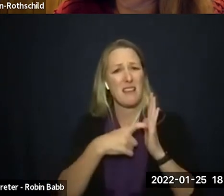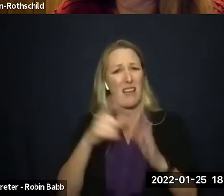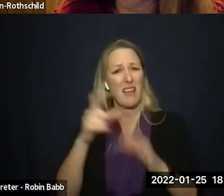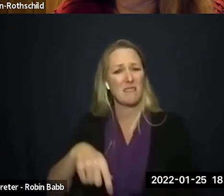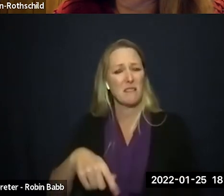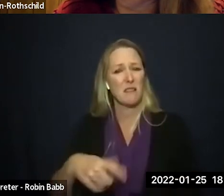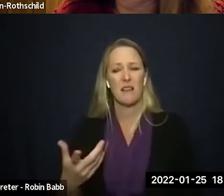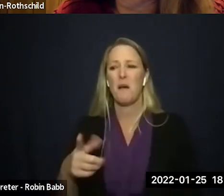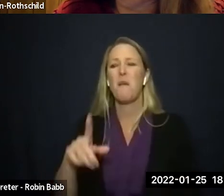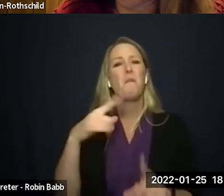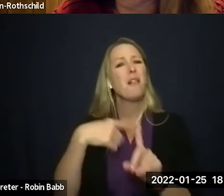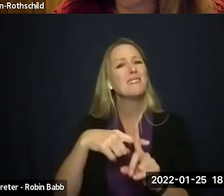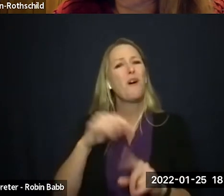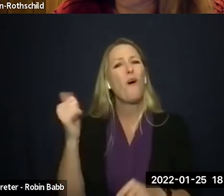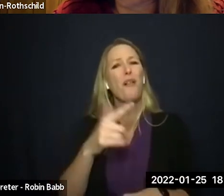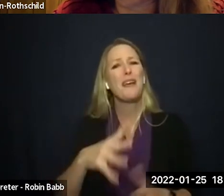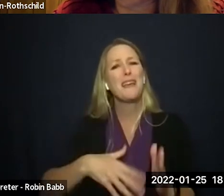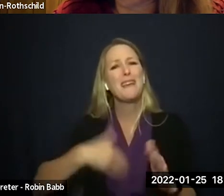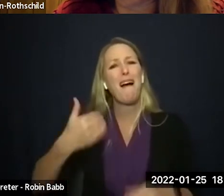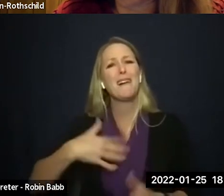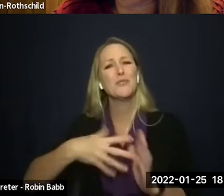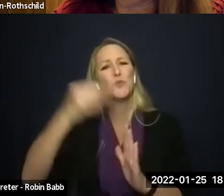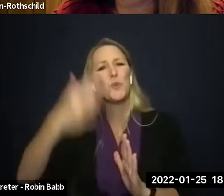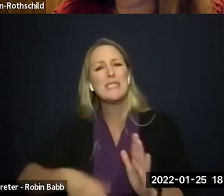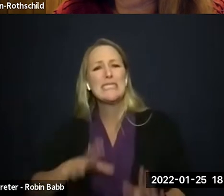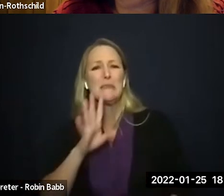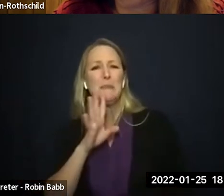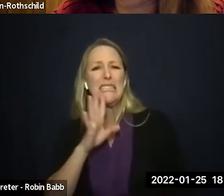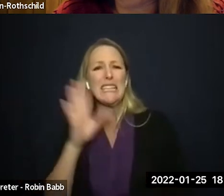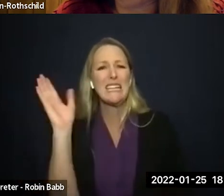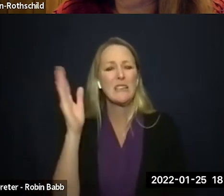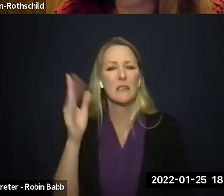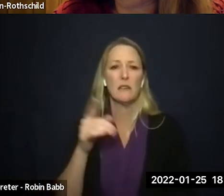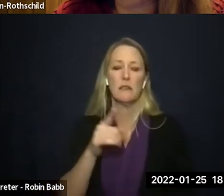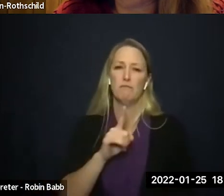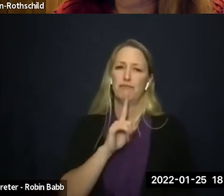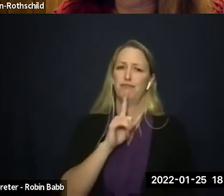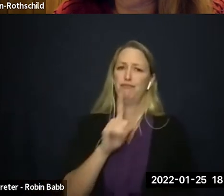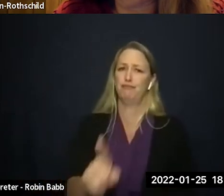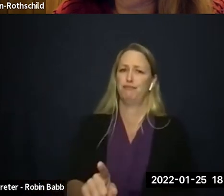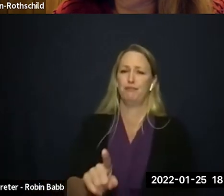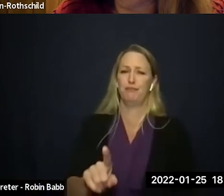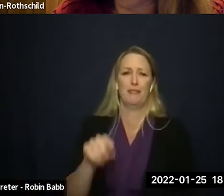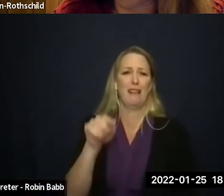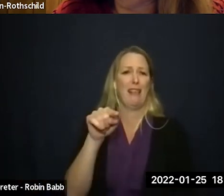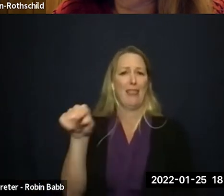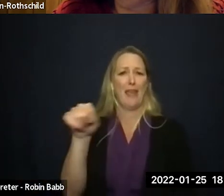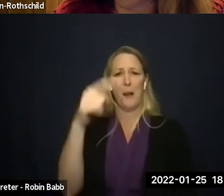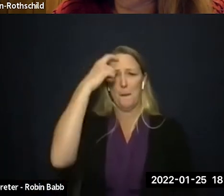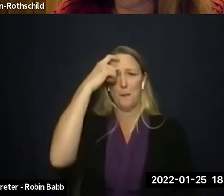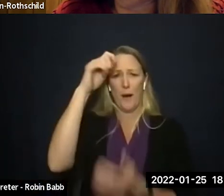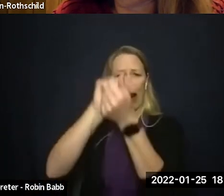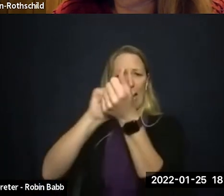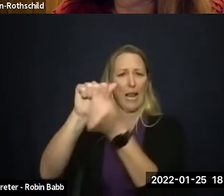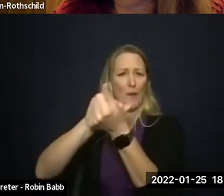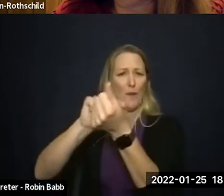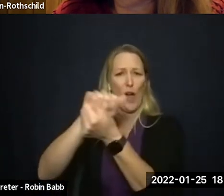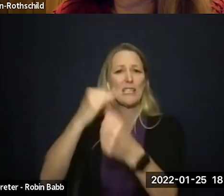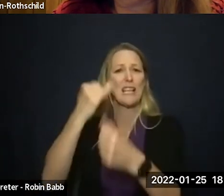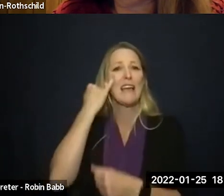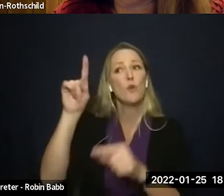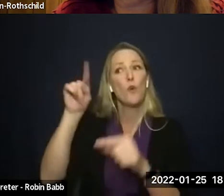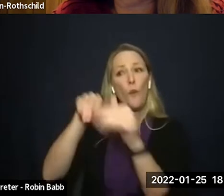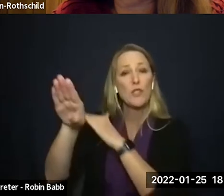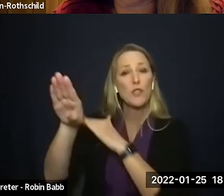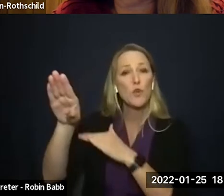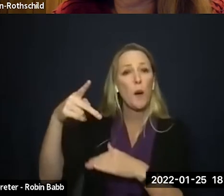with all these young students speaking they are definitely brainwashed if you go to the public high school